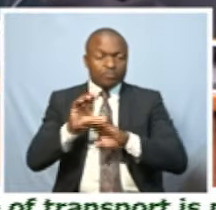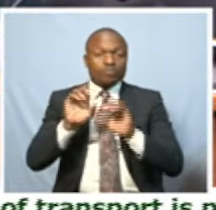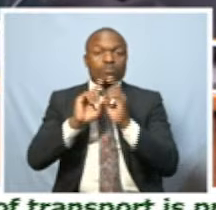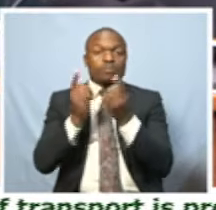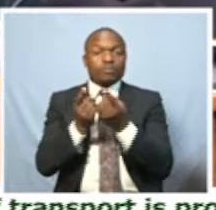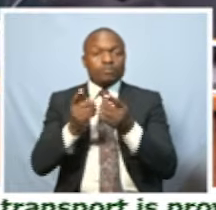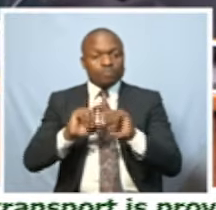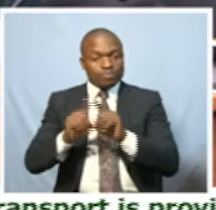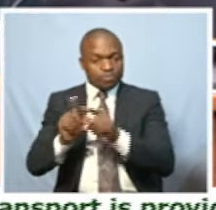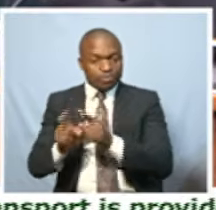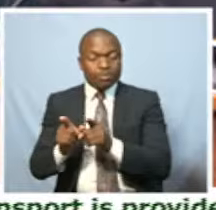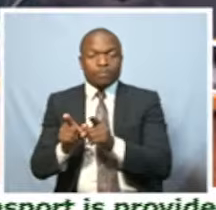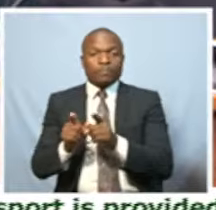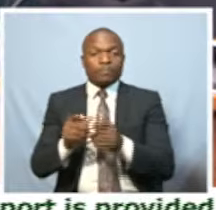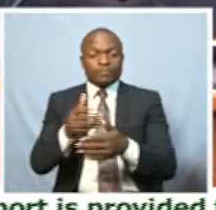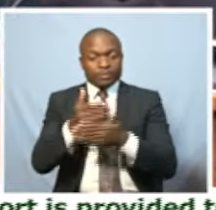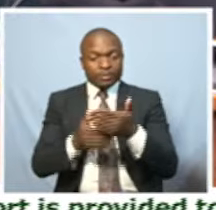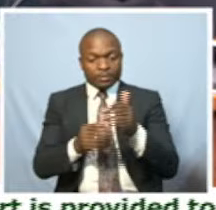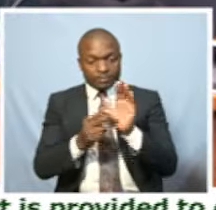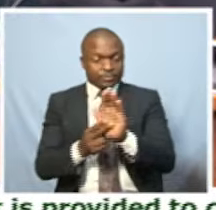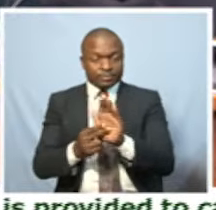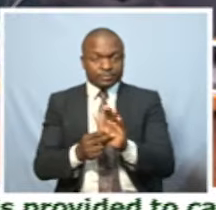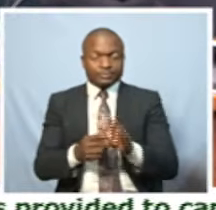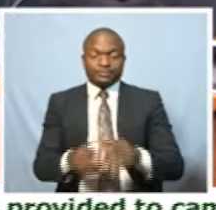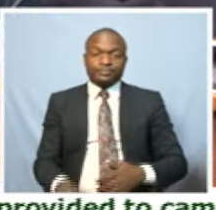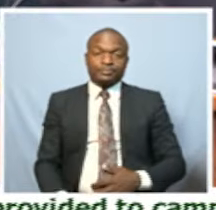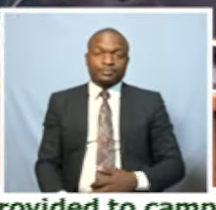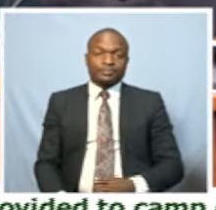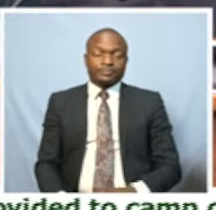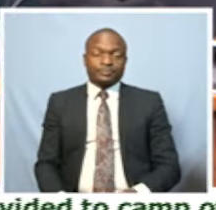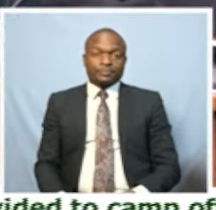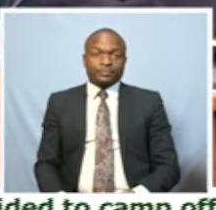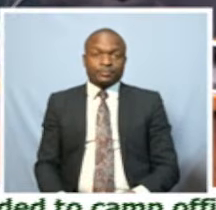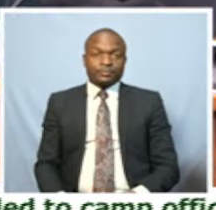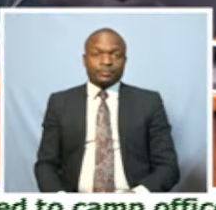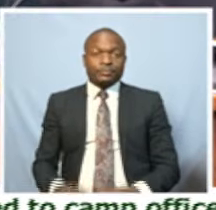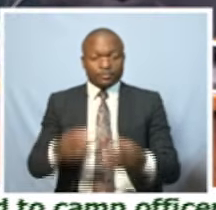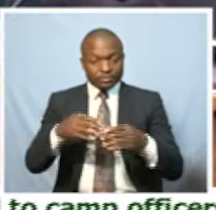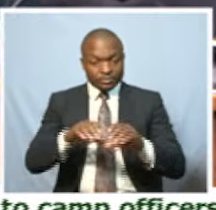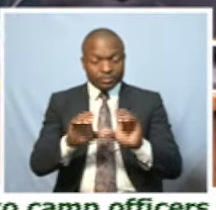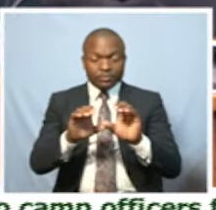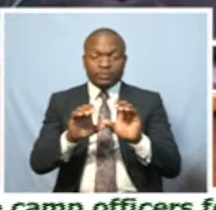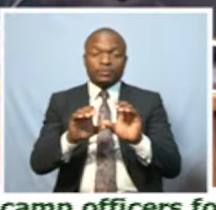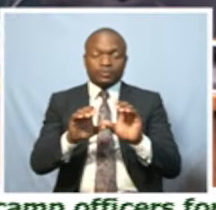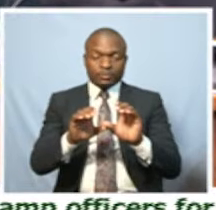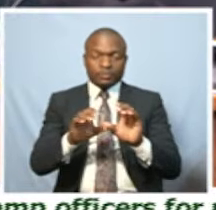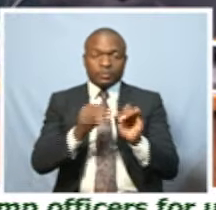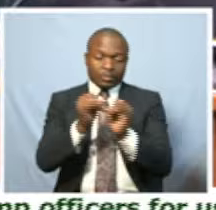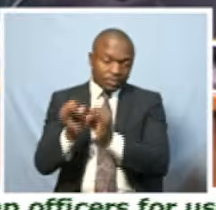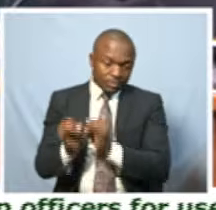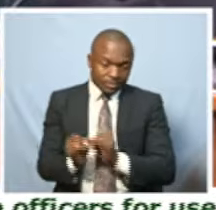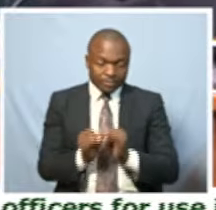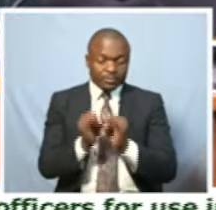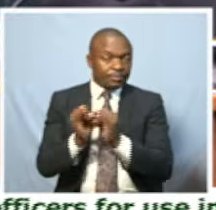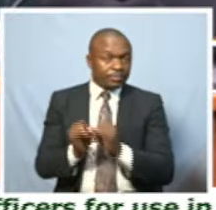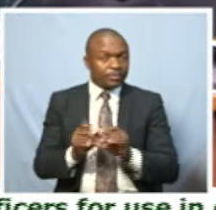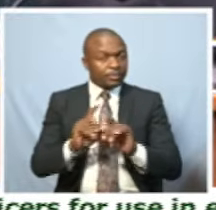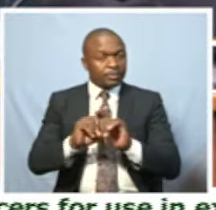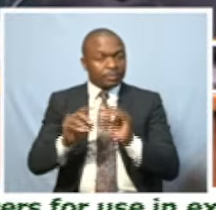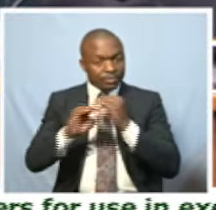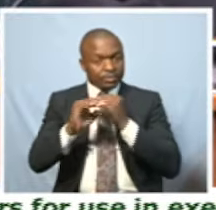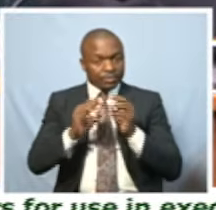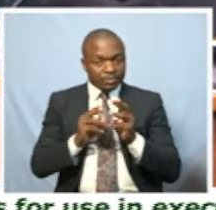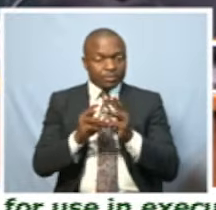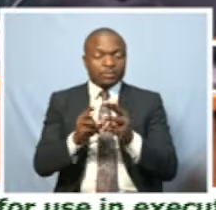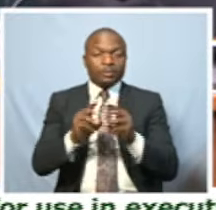through the various programs as indicated. Further phases will continue to be rolled out in a phased manner depending on